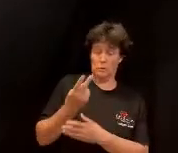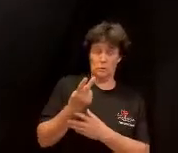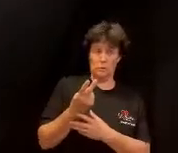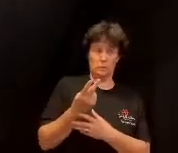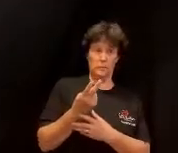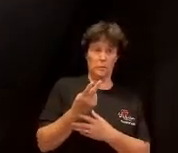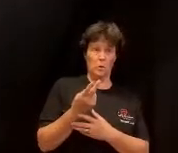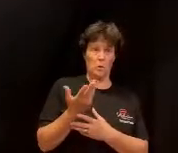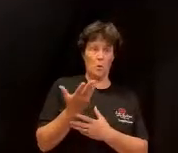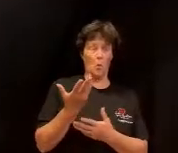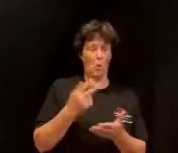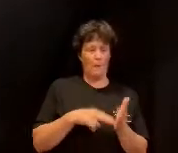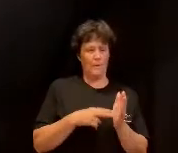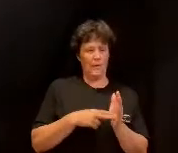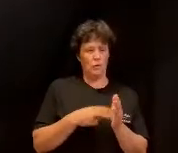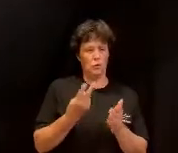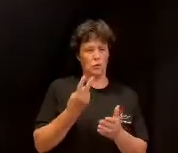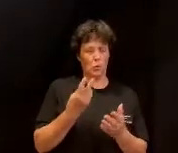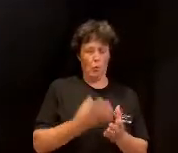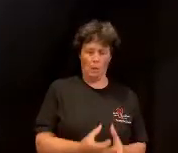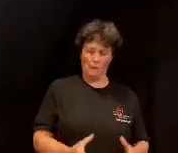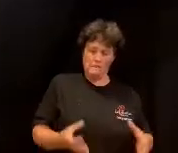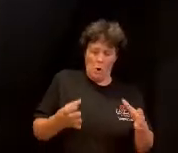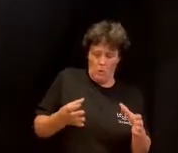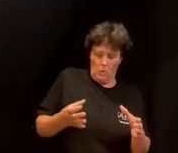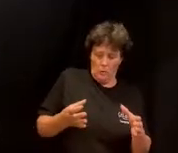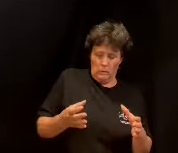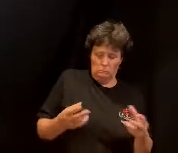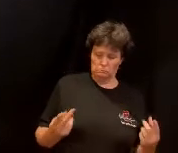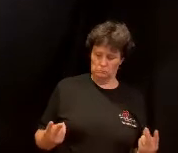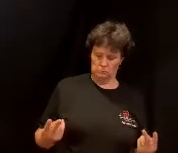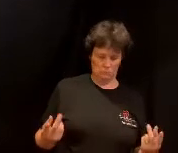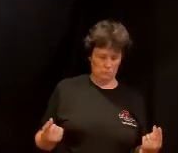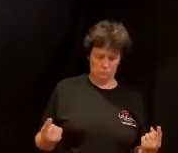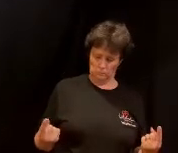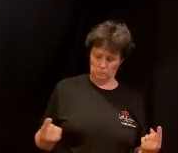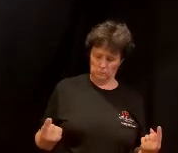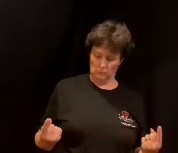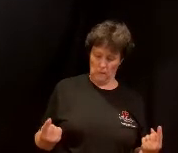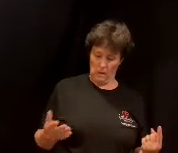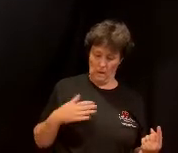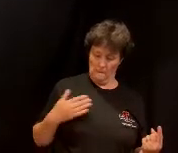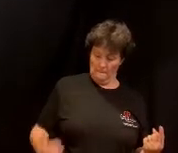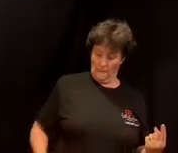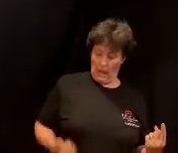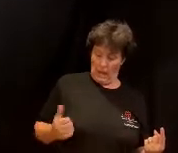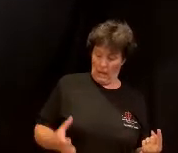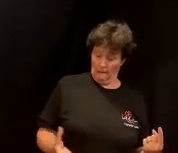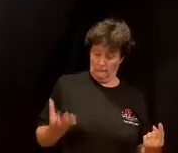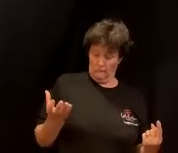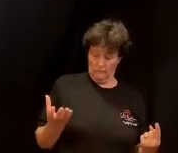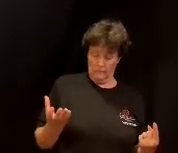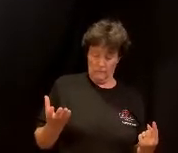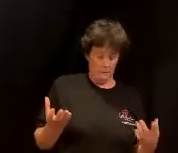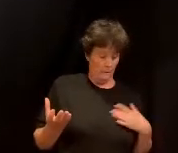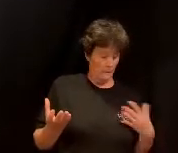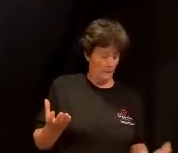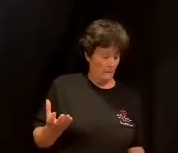What do you mean, two bowls? You'll live your life, I'll live my life, out of Pilate's bowl or Jesus'